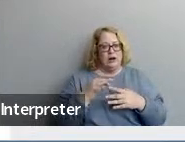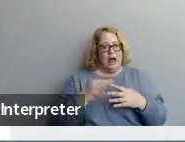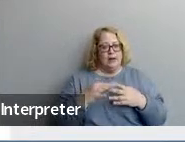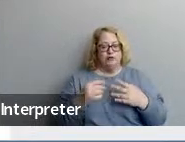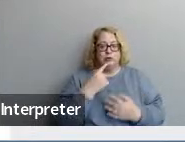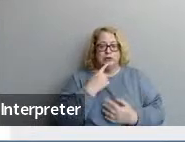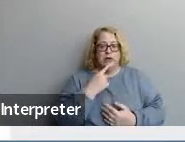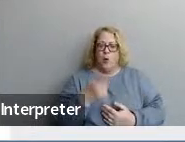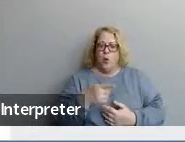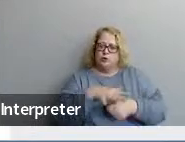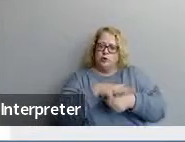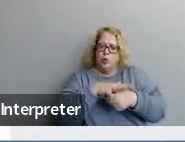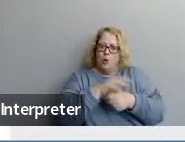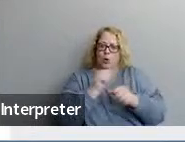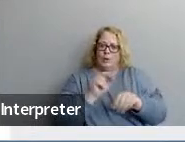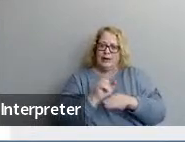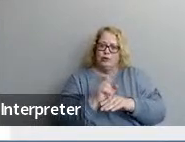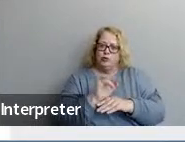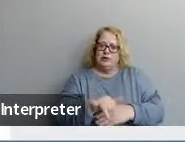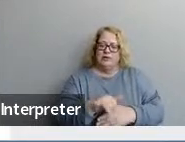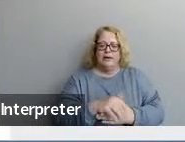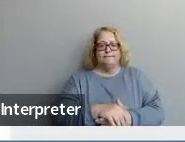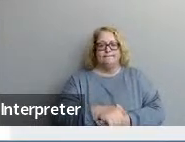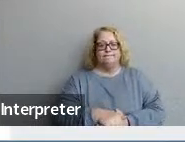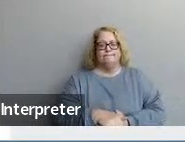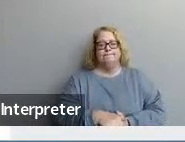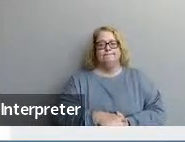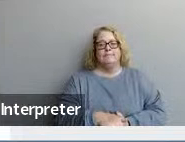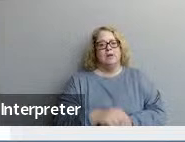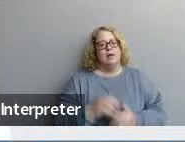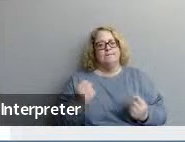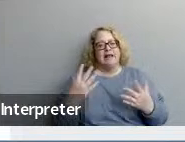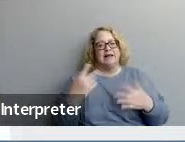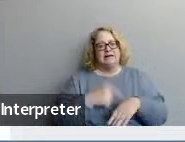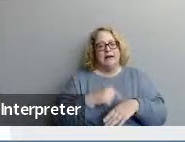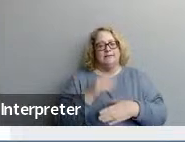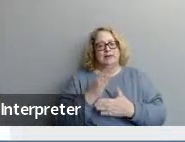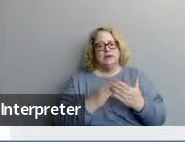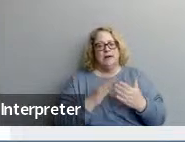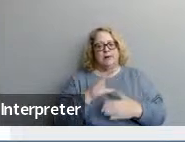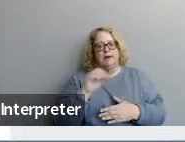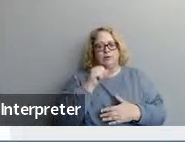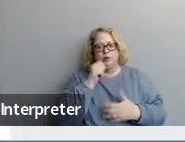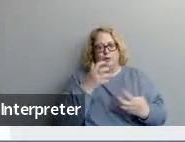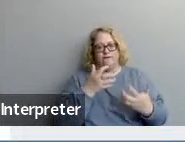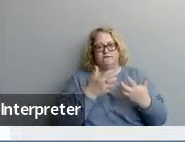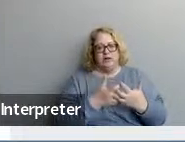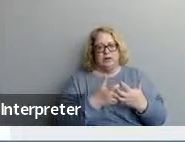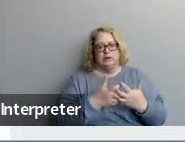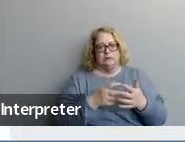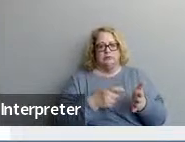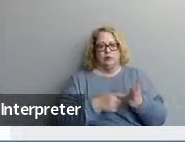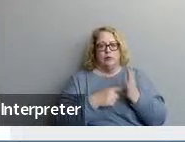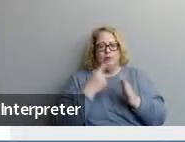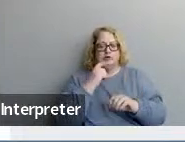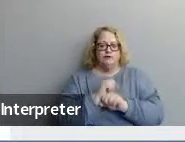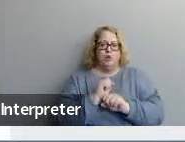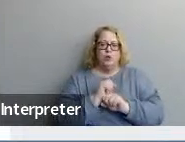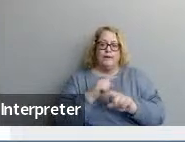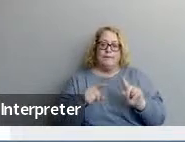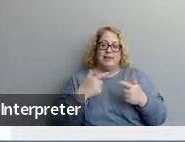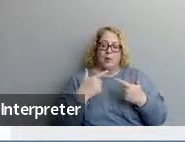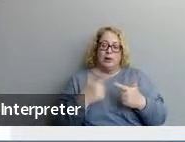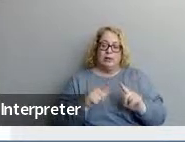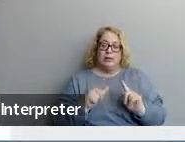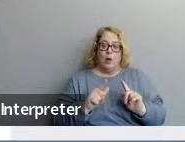to say, okay, they're local, we can use them, they fit that scope of work. A lot of times some companies don't fit that scope of work, but this would allow them to,